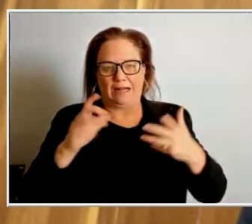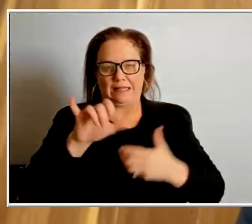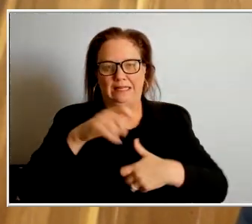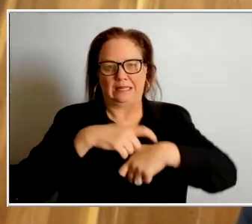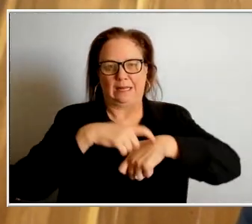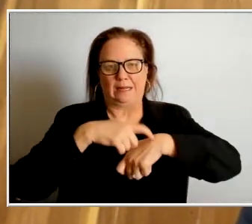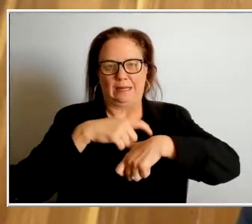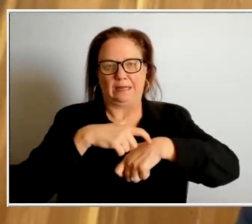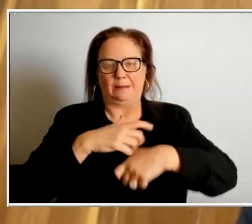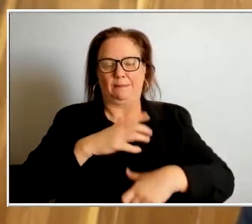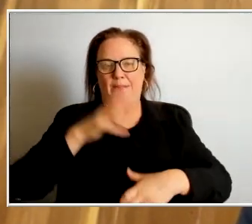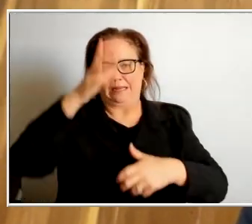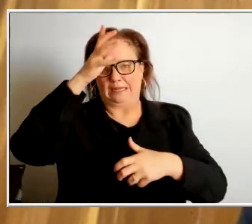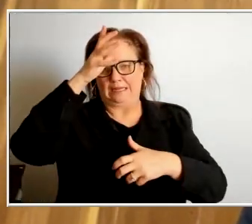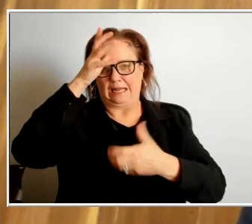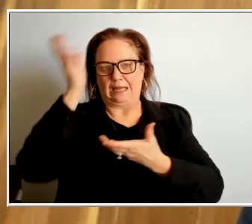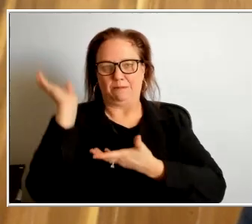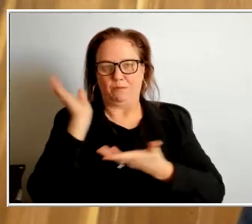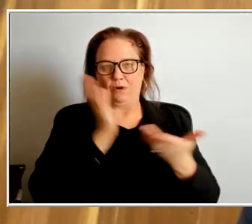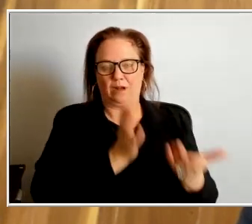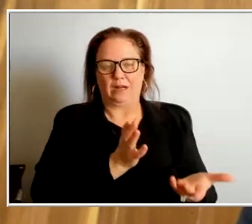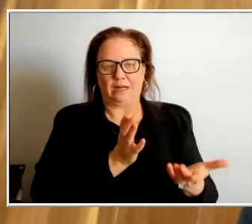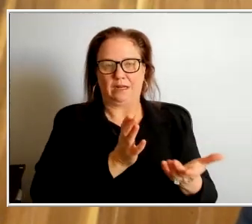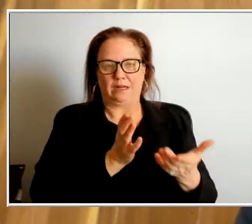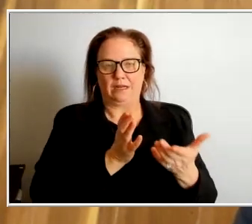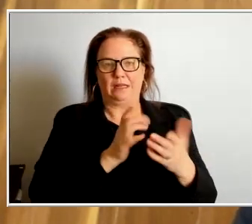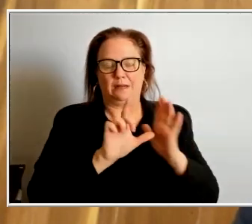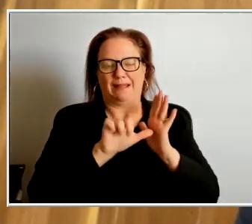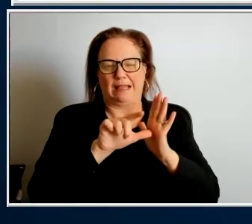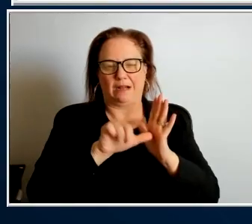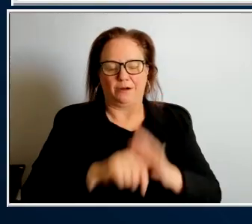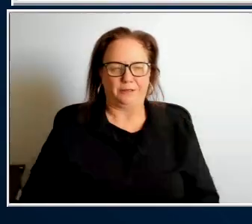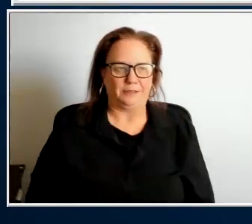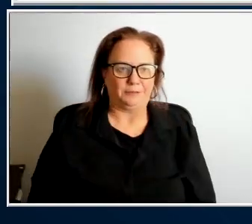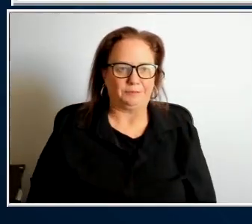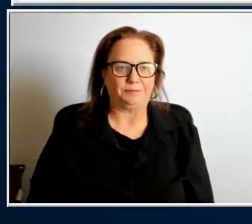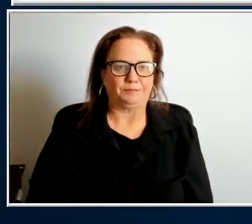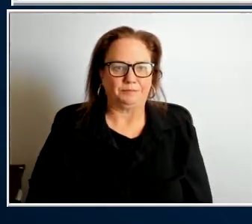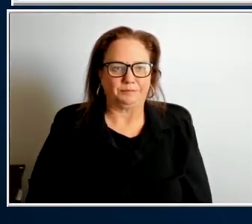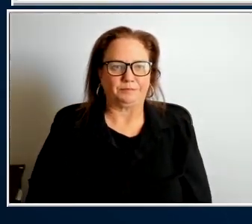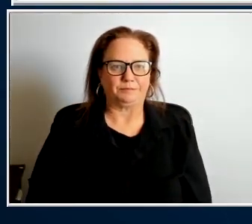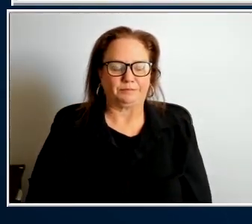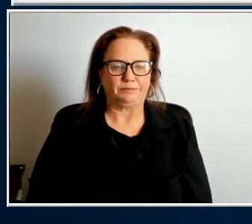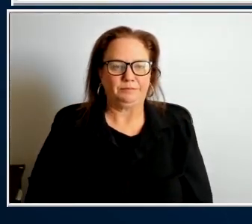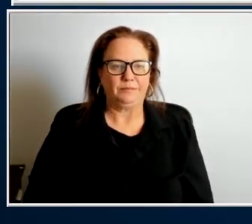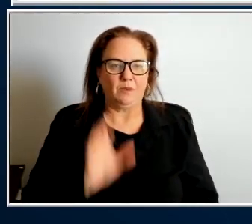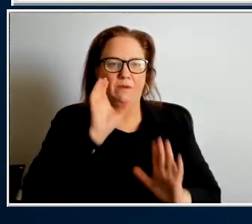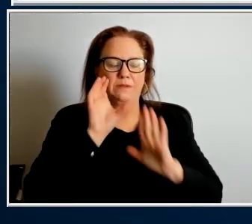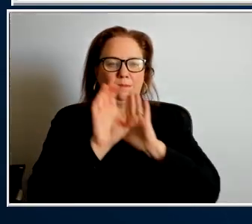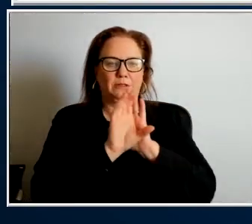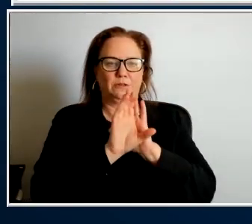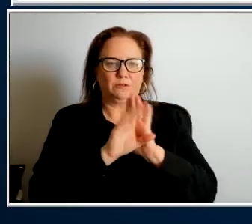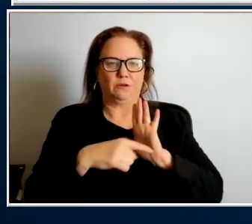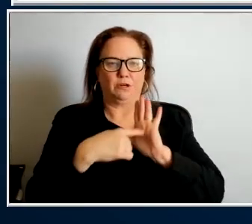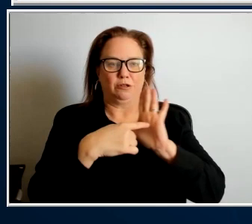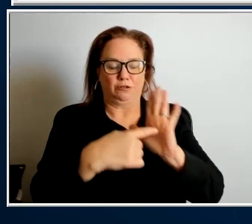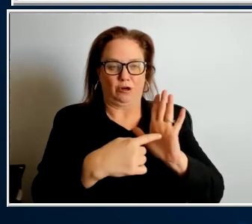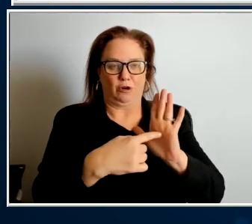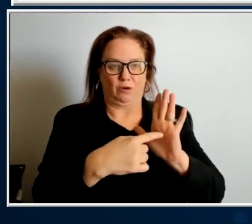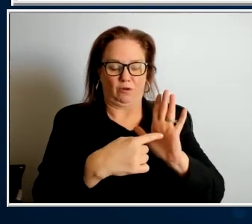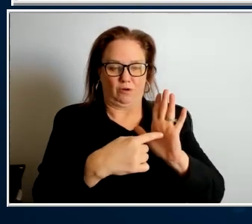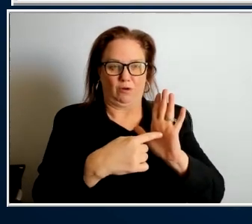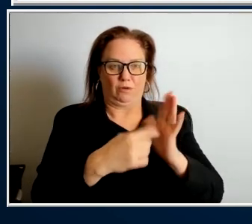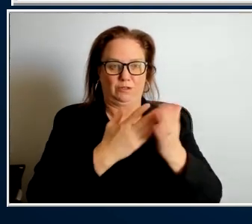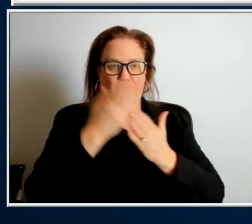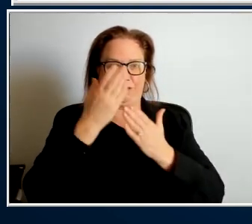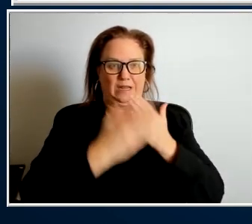point. And so my dad ended up bringing it in a little later. And I think we have some photos that we're going to show throughout this conversation of just what your hand looked